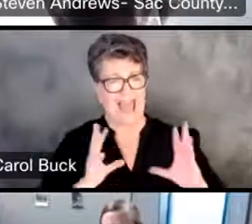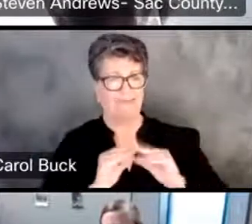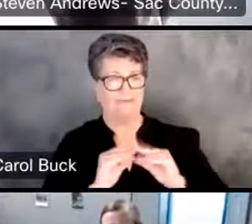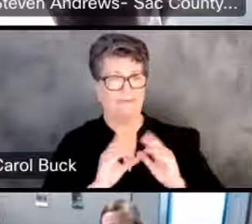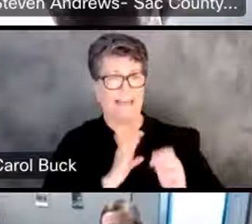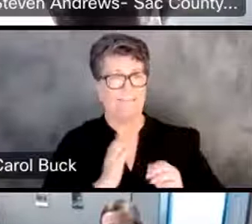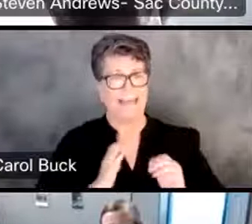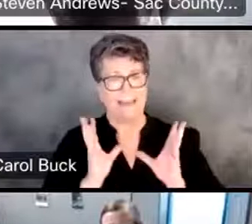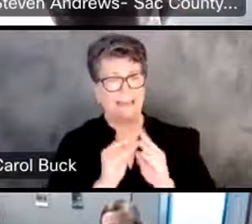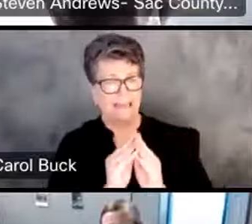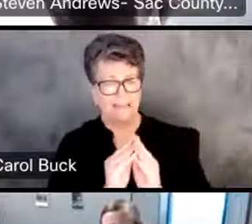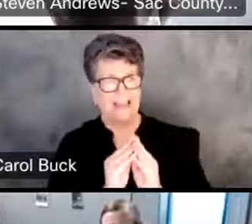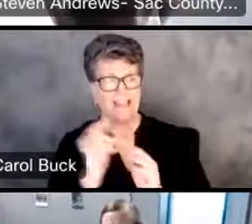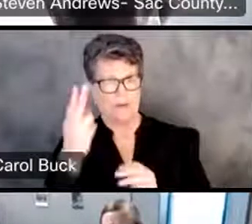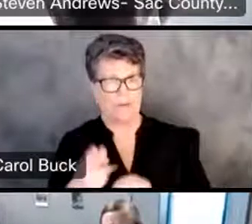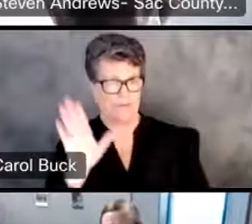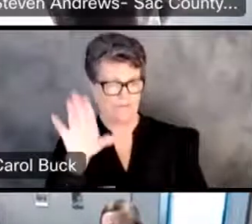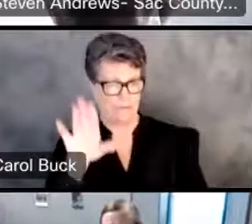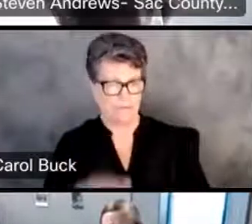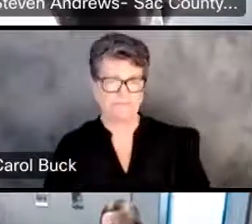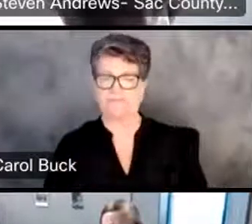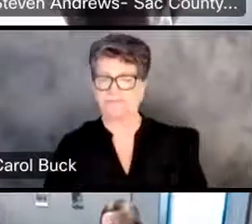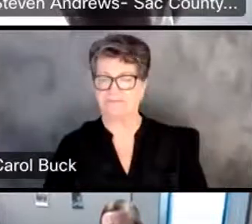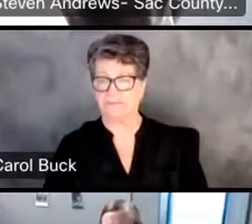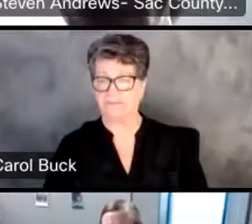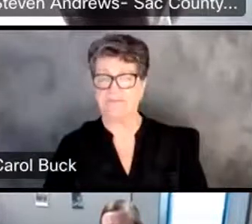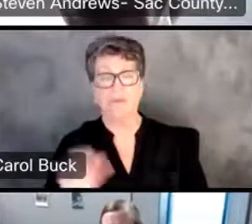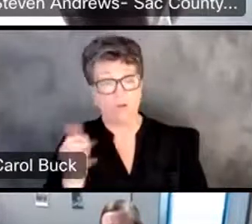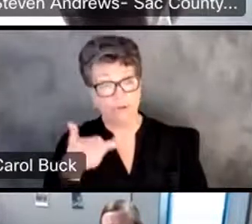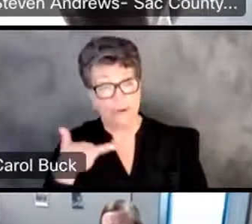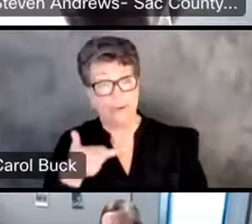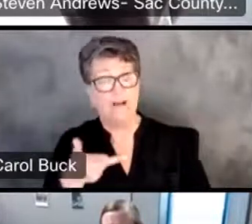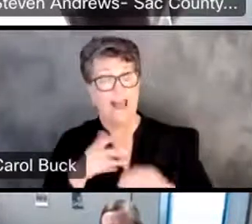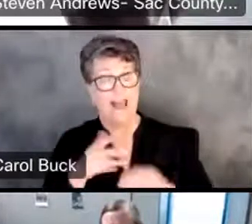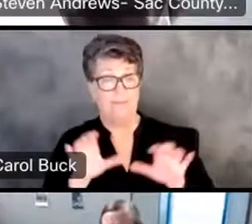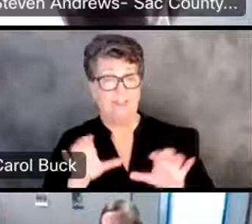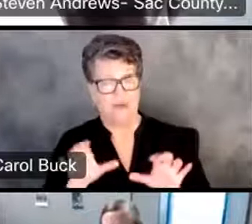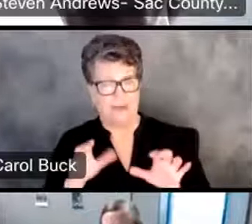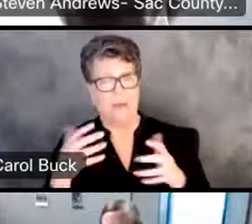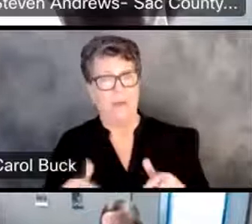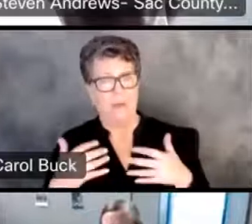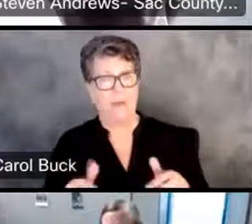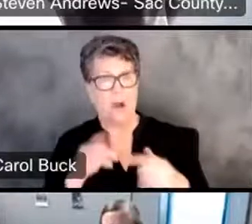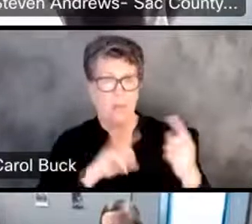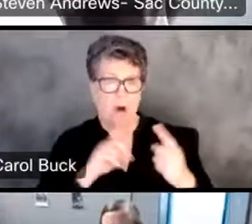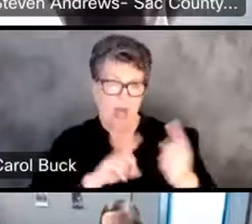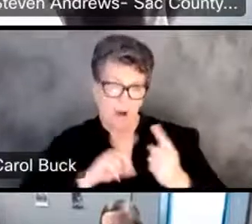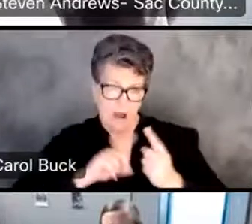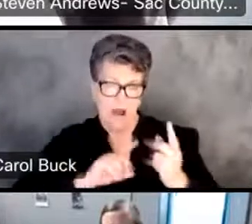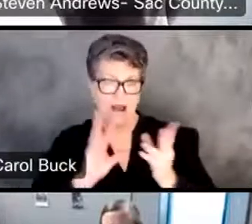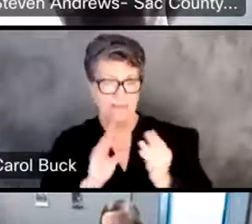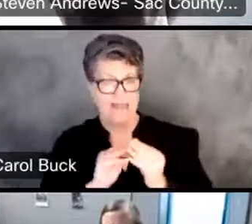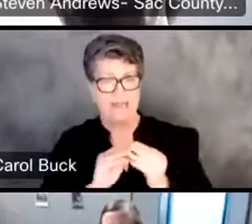meeting. That's every Thursday afternoon. And they also have been doing a ton of one-on-one meetings with